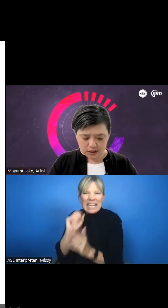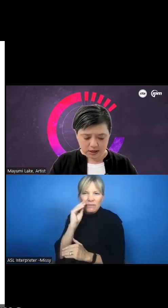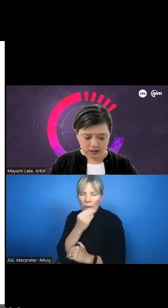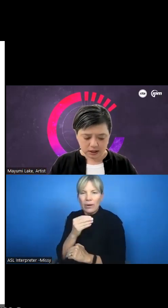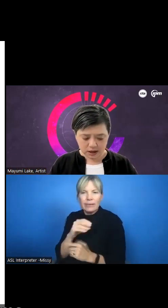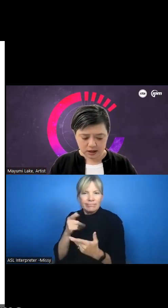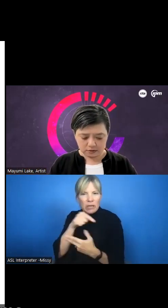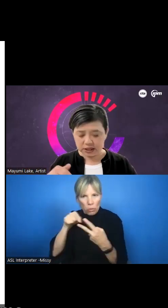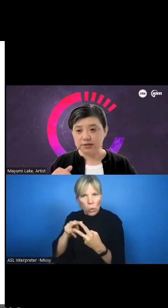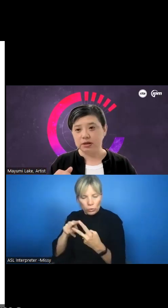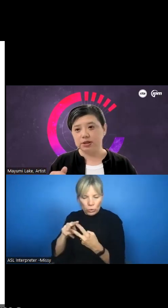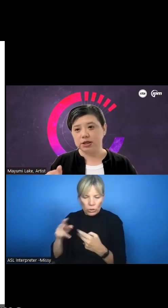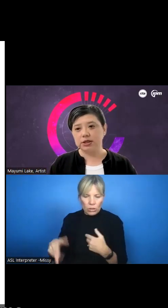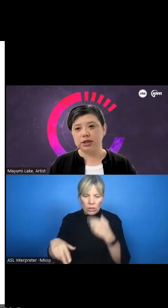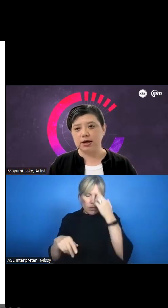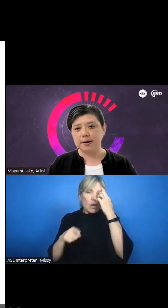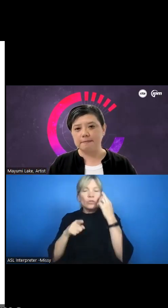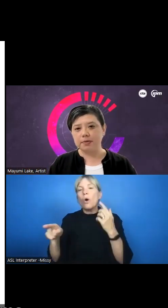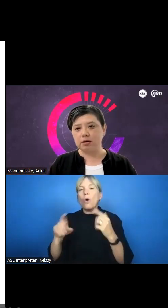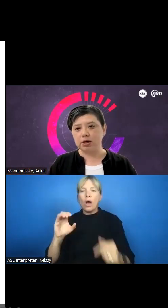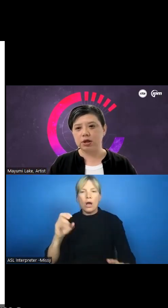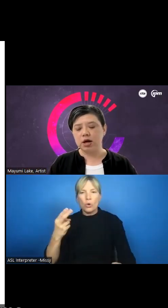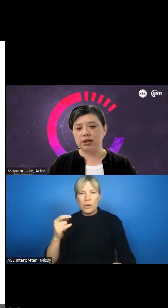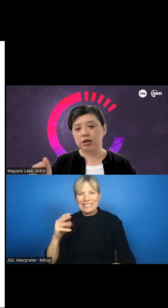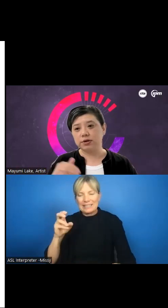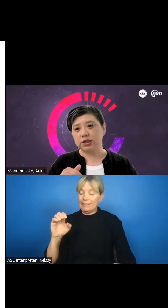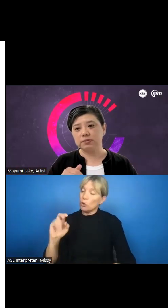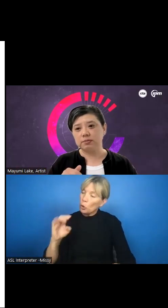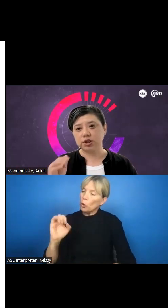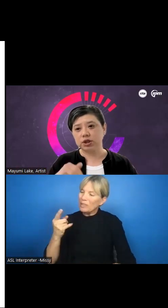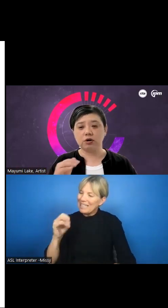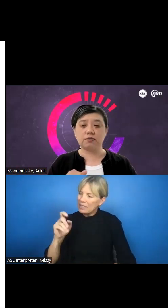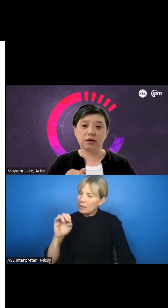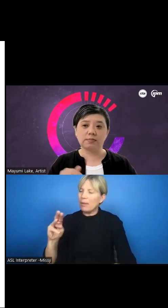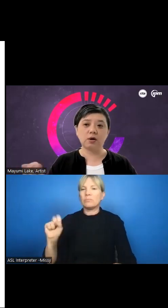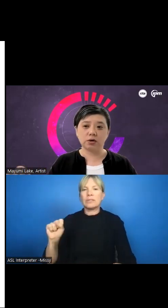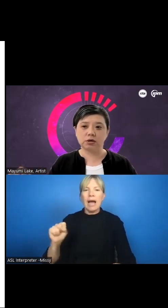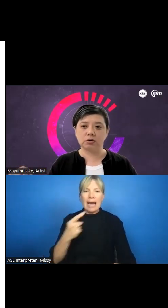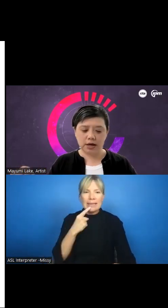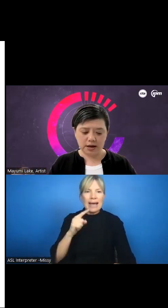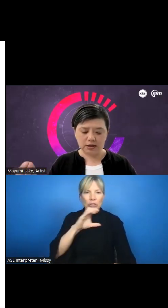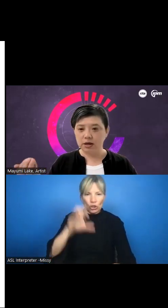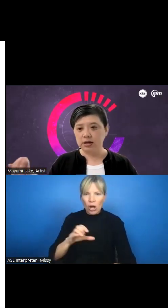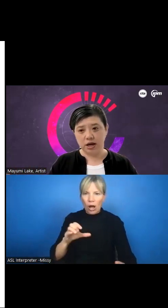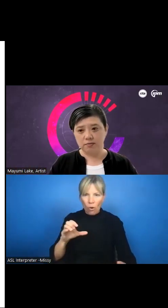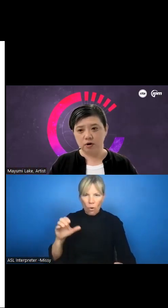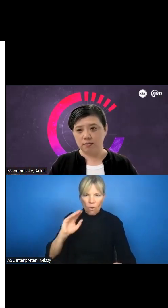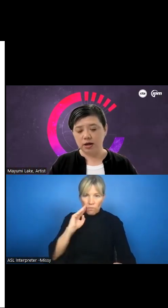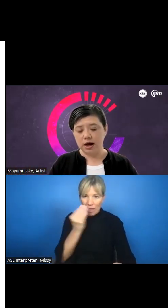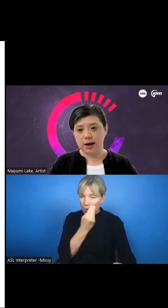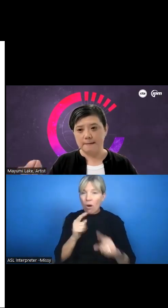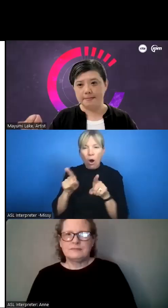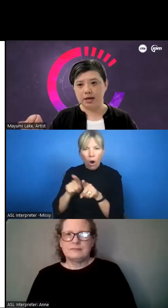then chrysanthemums is, then I said chrysanthemums is a Chicago flower, but also native